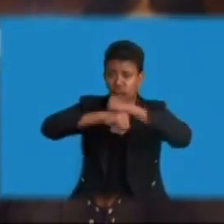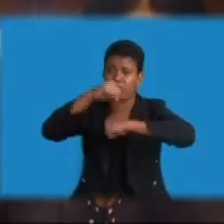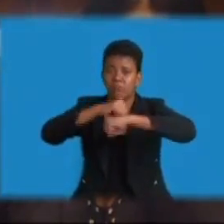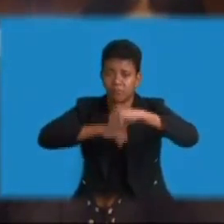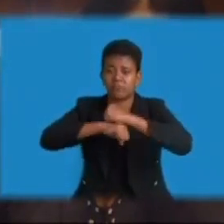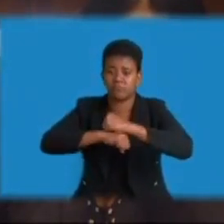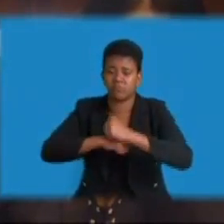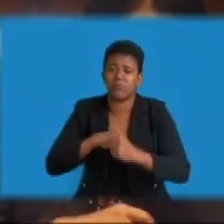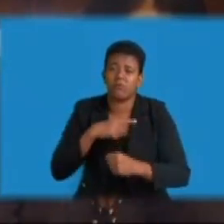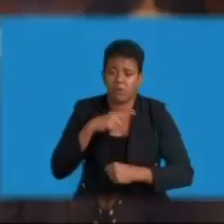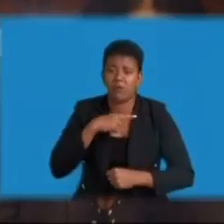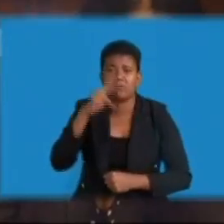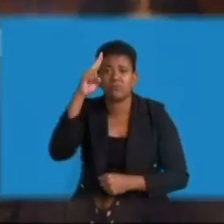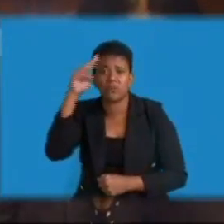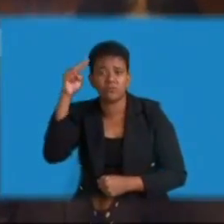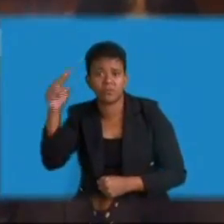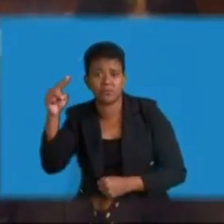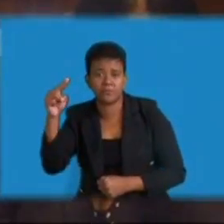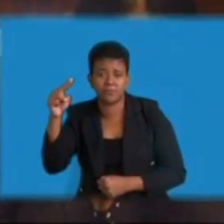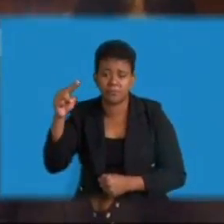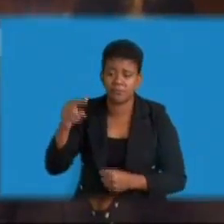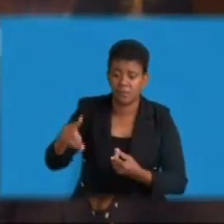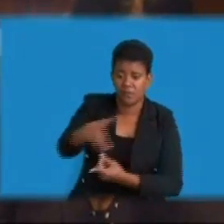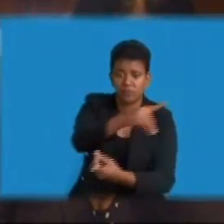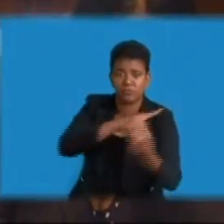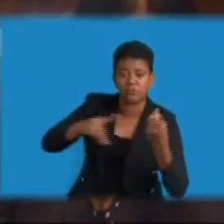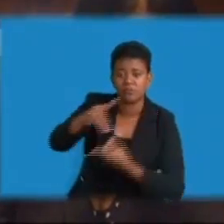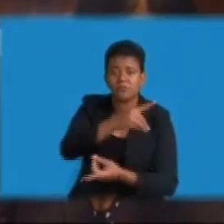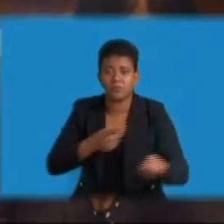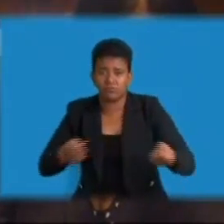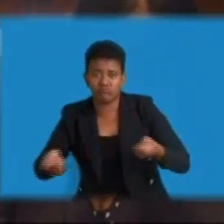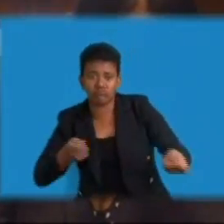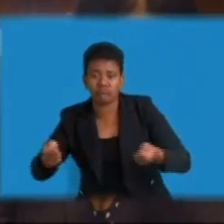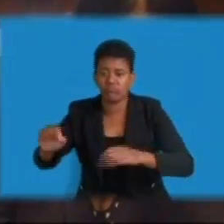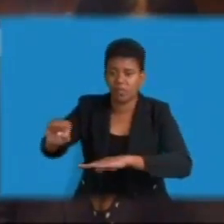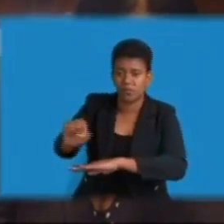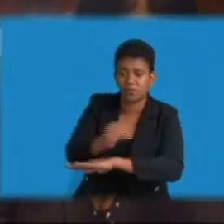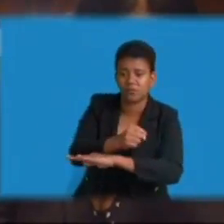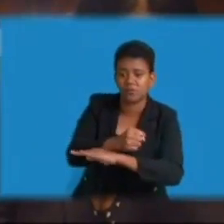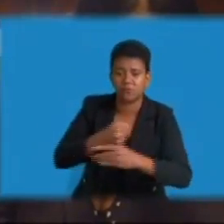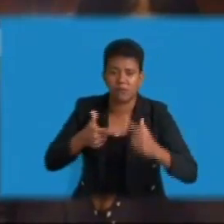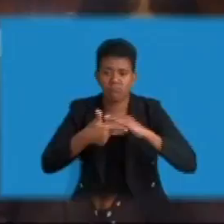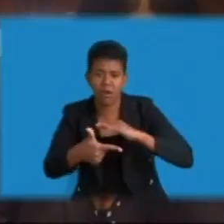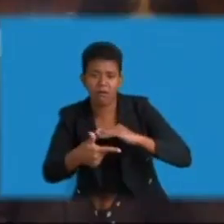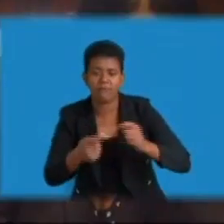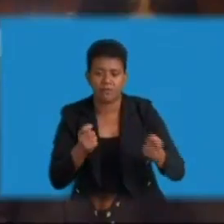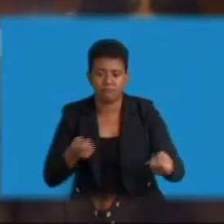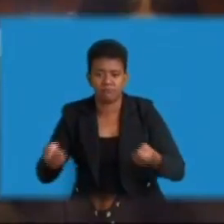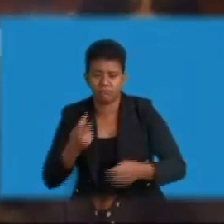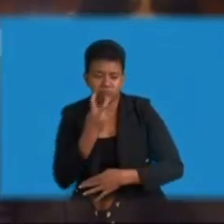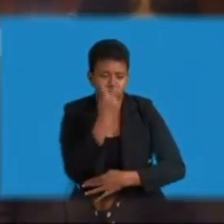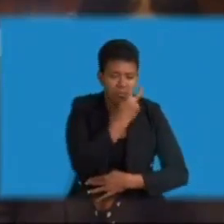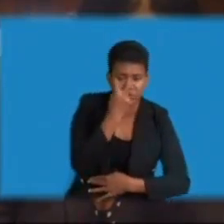national hazard and disaster management, sea level and climate change monitoring, sustainable management and development of earth